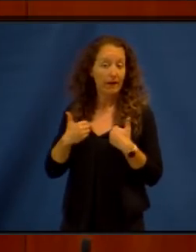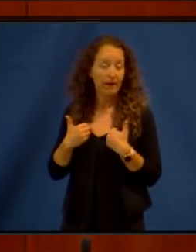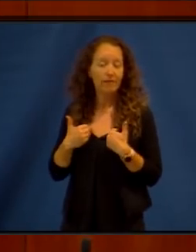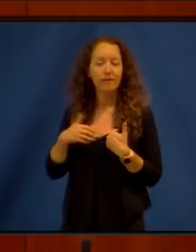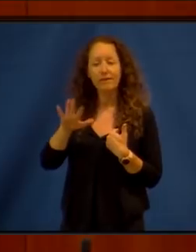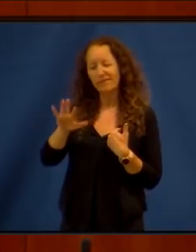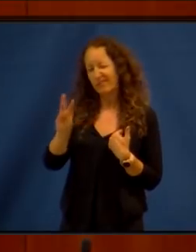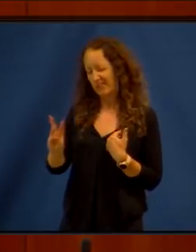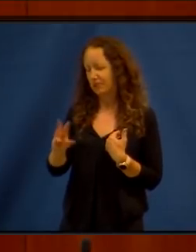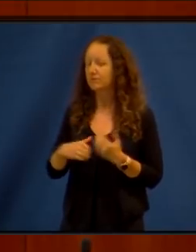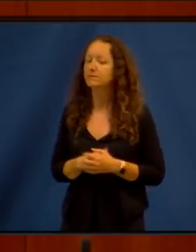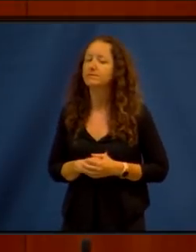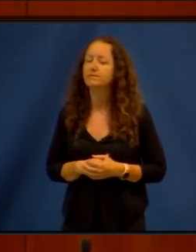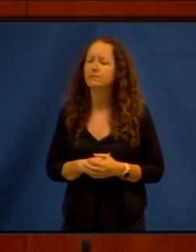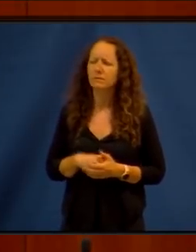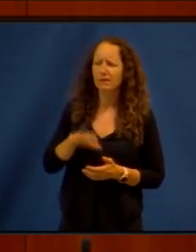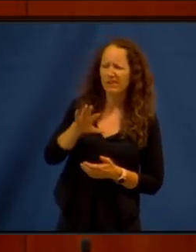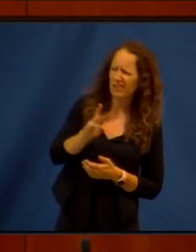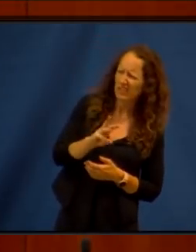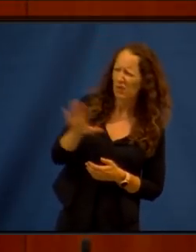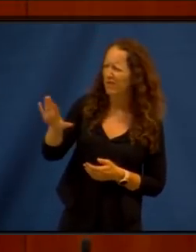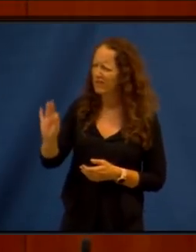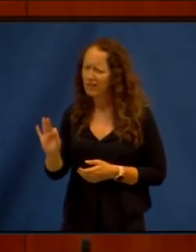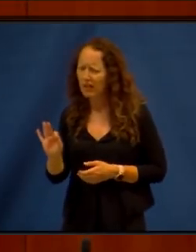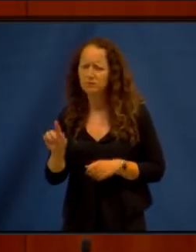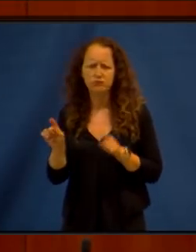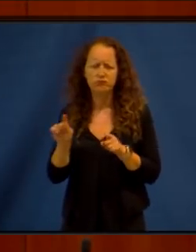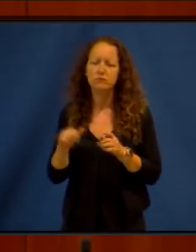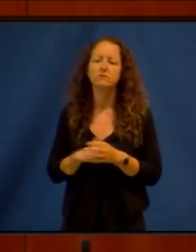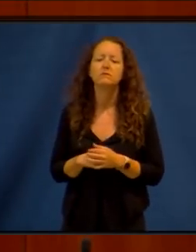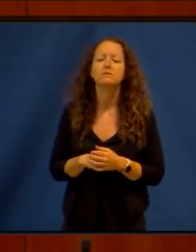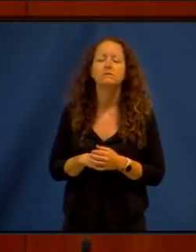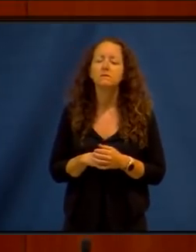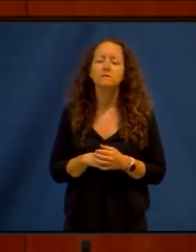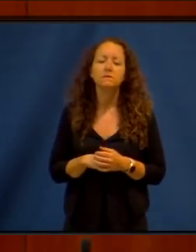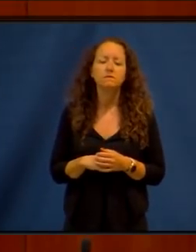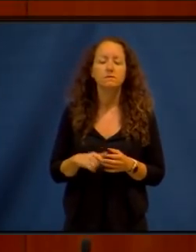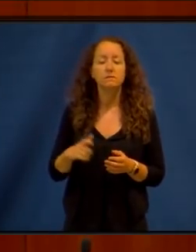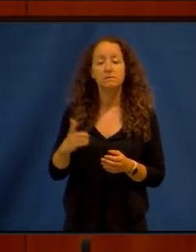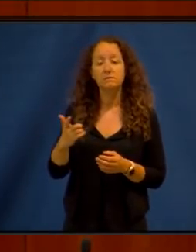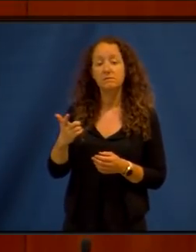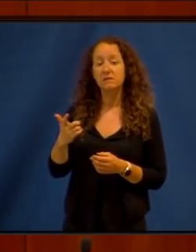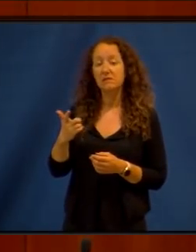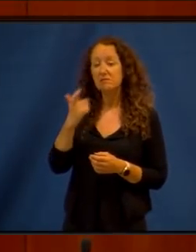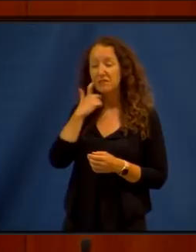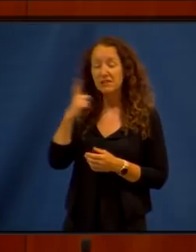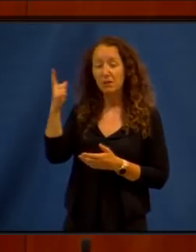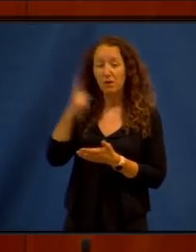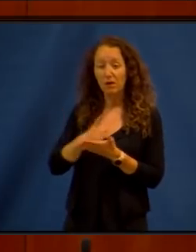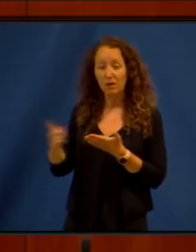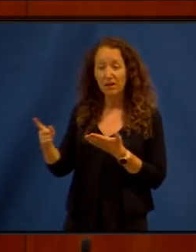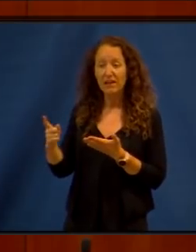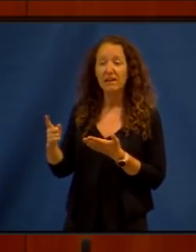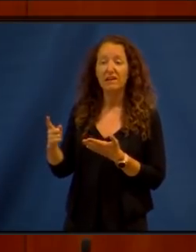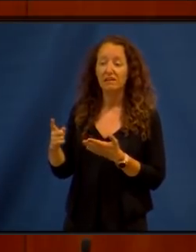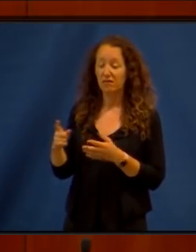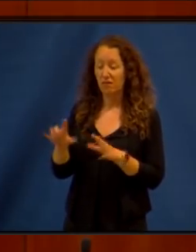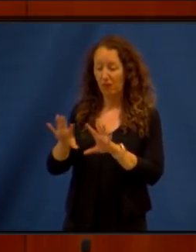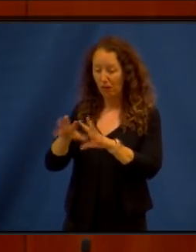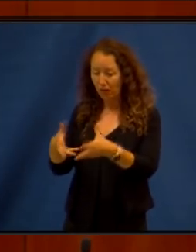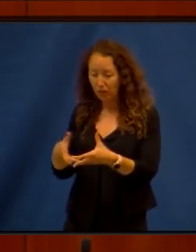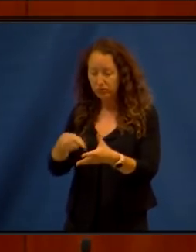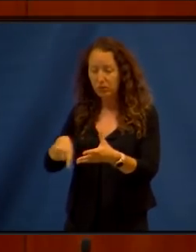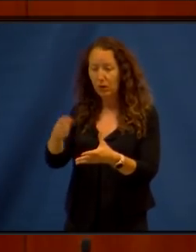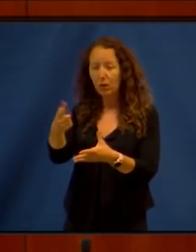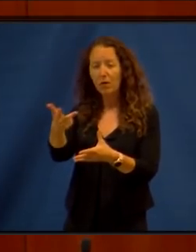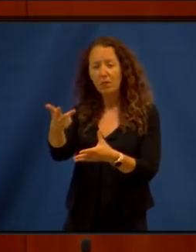before. I will share with you, over the past week, week and a half, probably three quarters of those have come from a local nursing home. So a lot